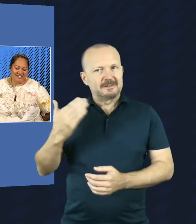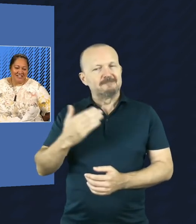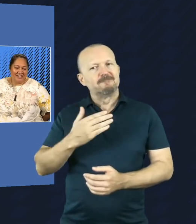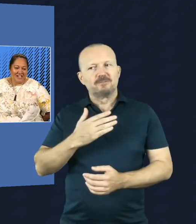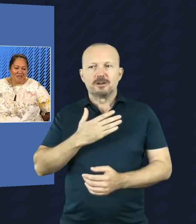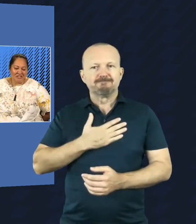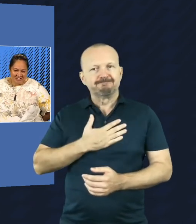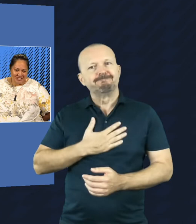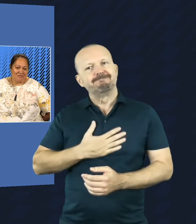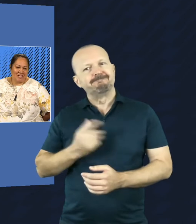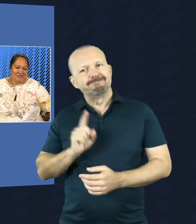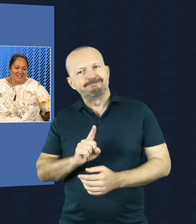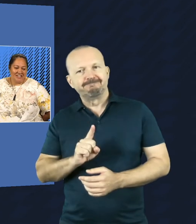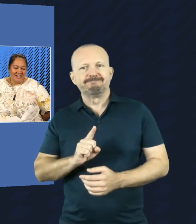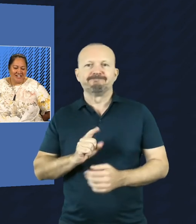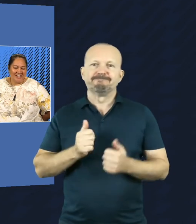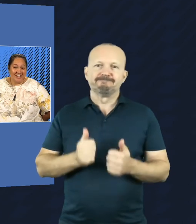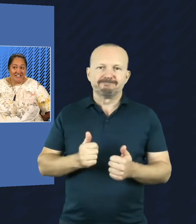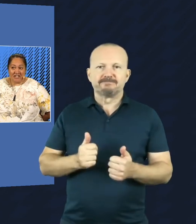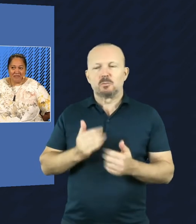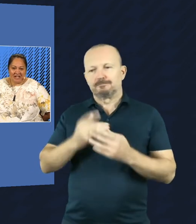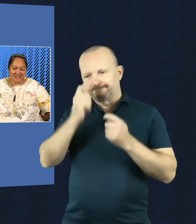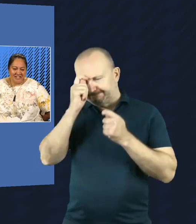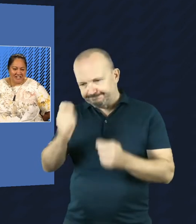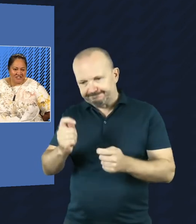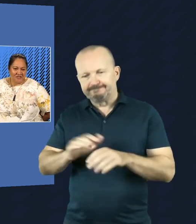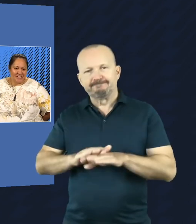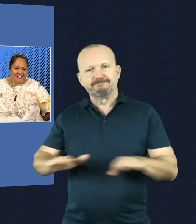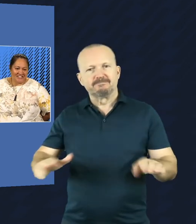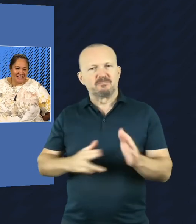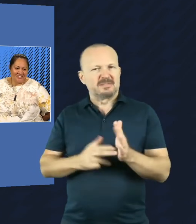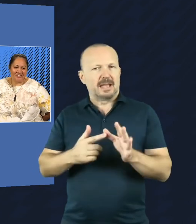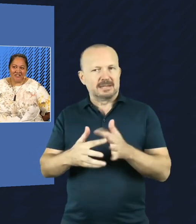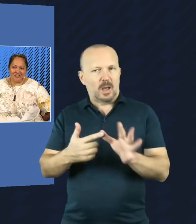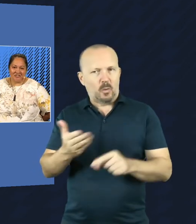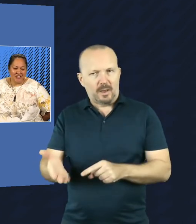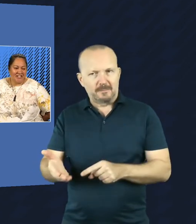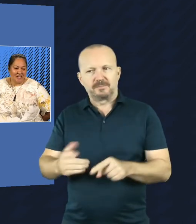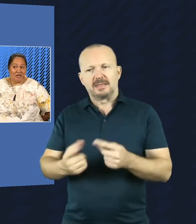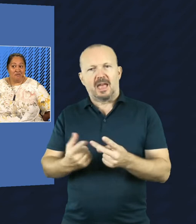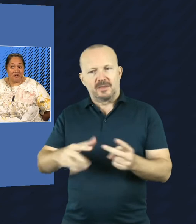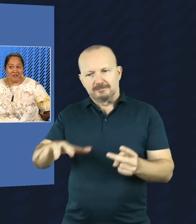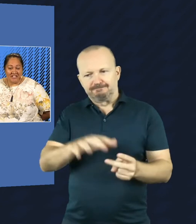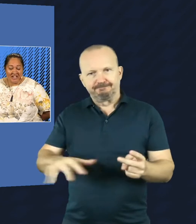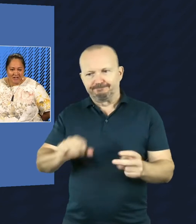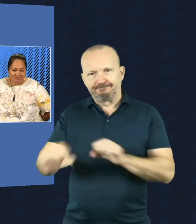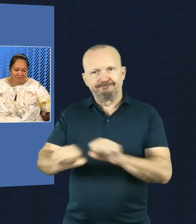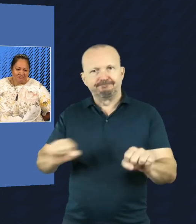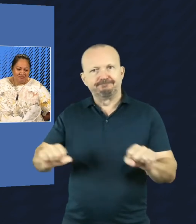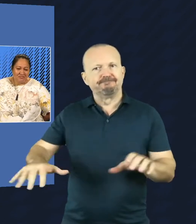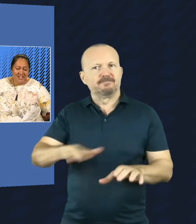Whenua, Te Ati Awa, Ngāti Tama e Ngāti Toaranga Tira of Te Upoko o Te